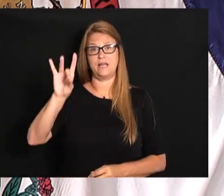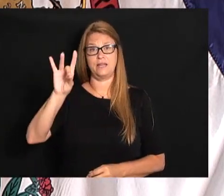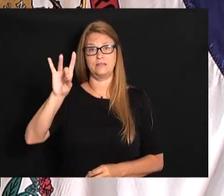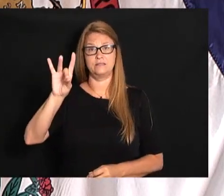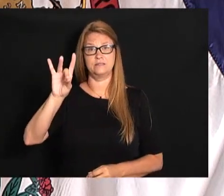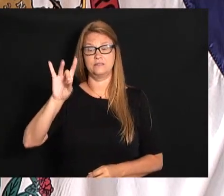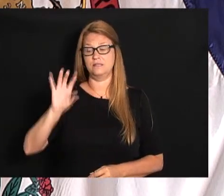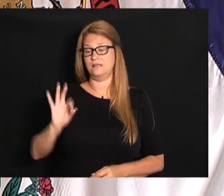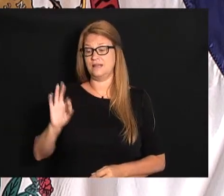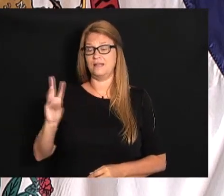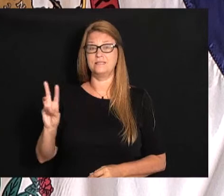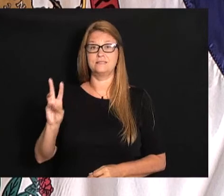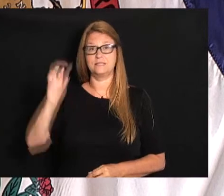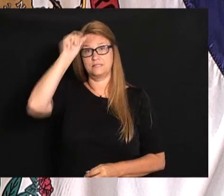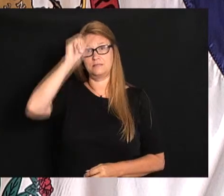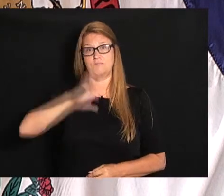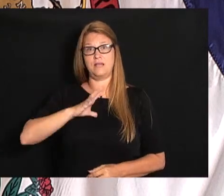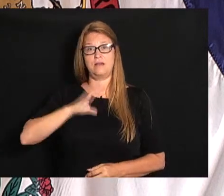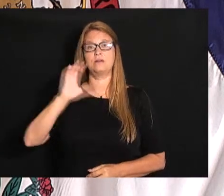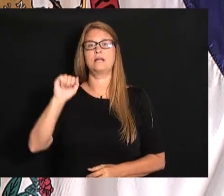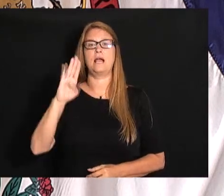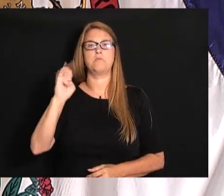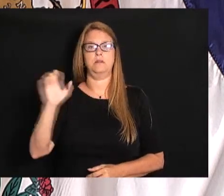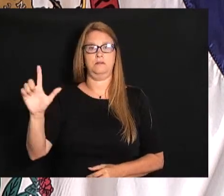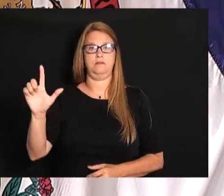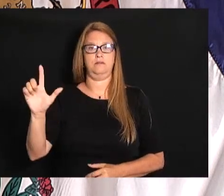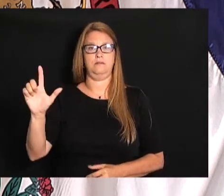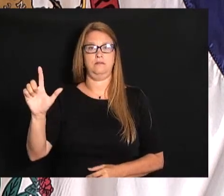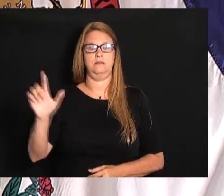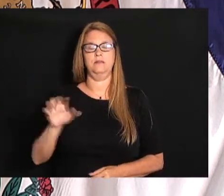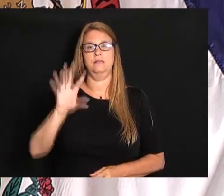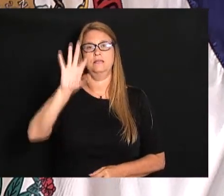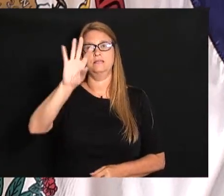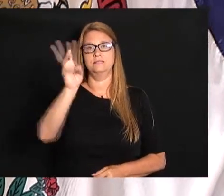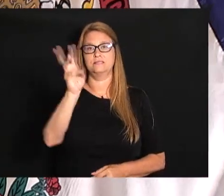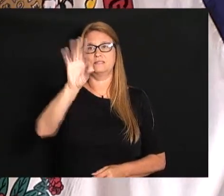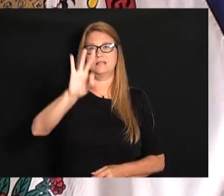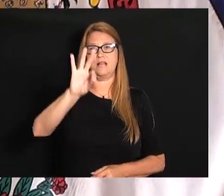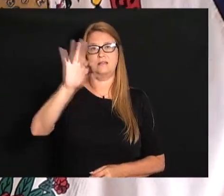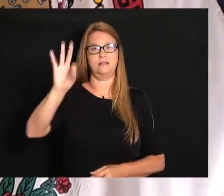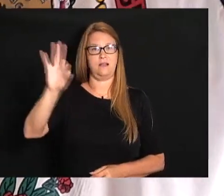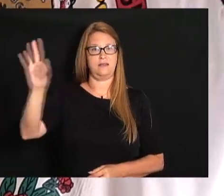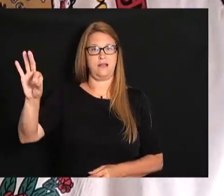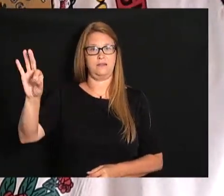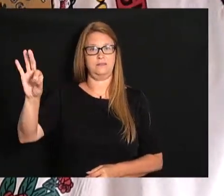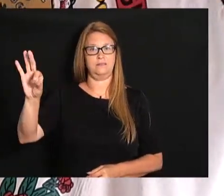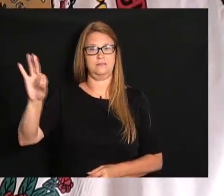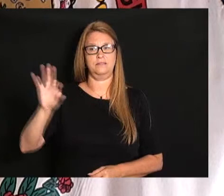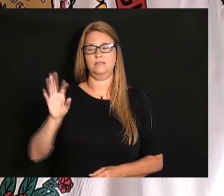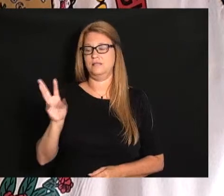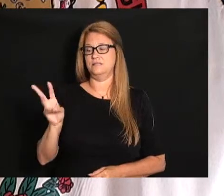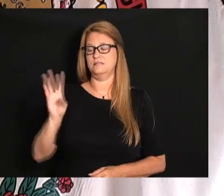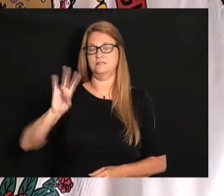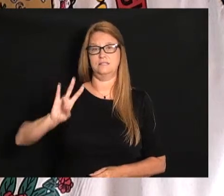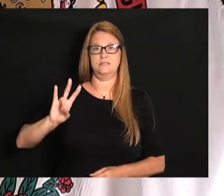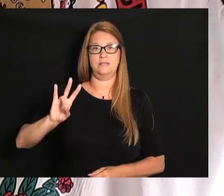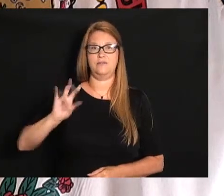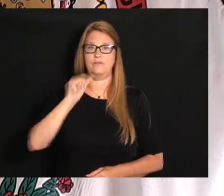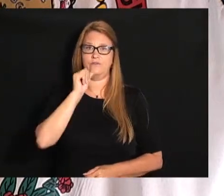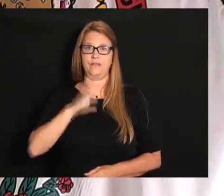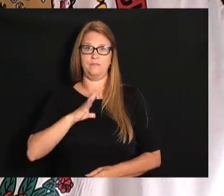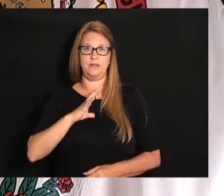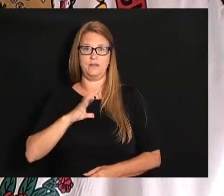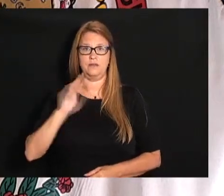is a 96-year-old male from Cabell County. The 6,999th death is a 67-year-old female